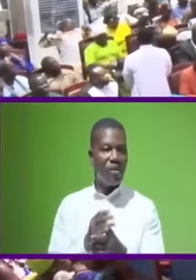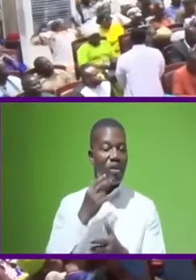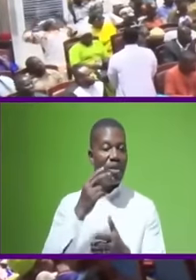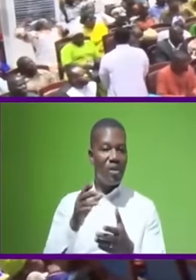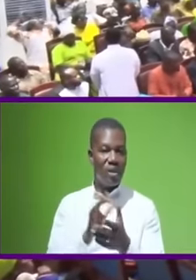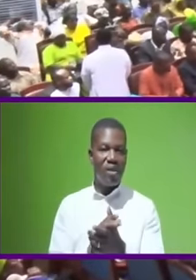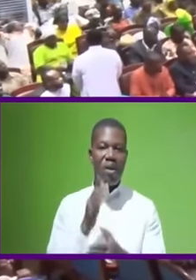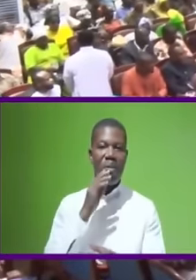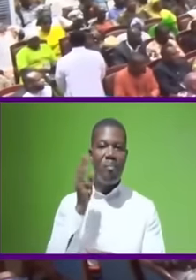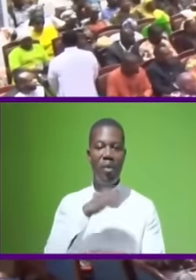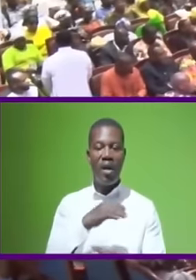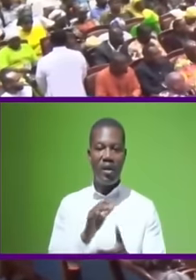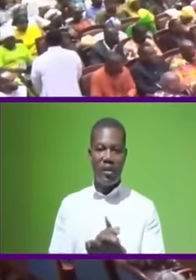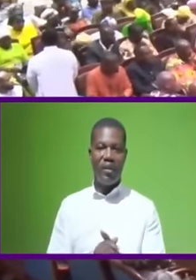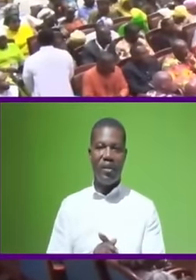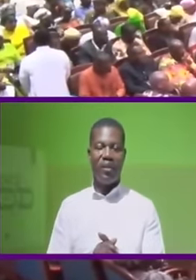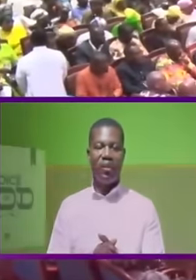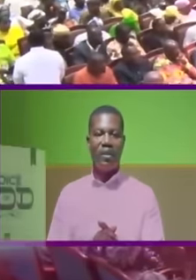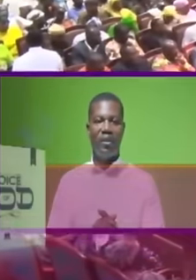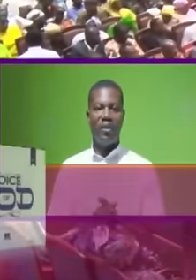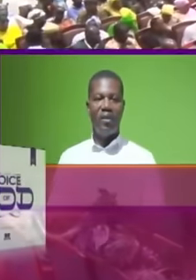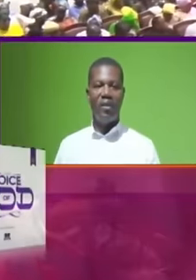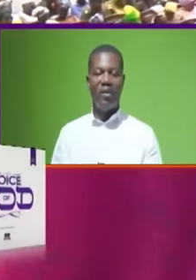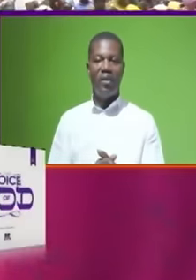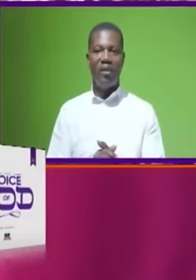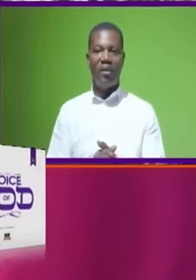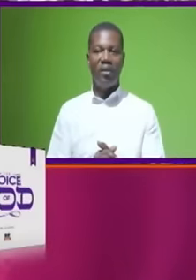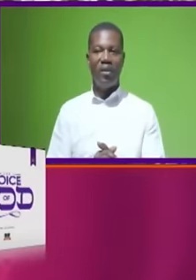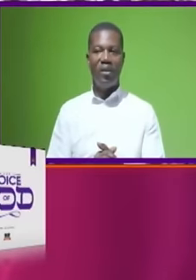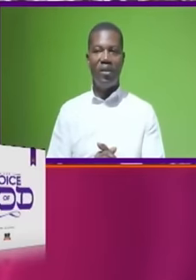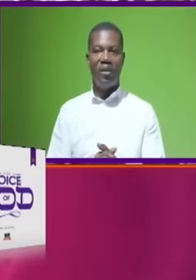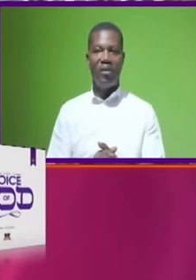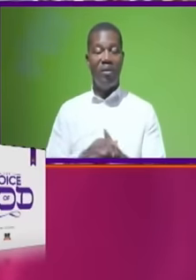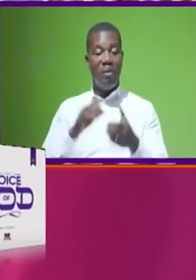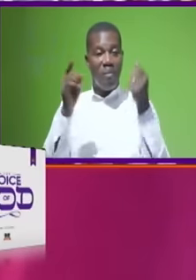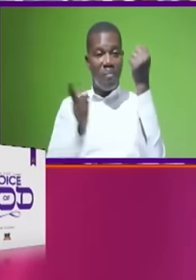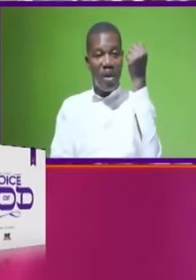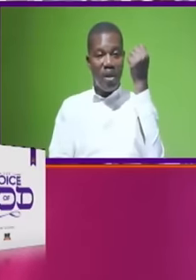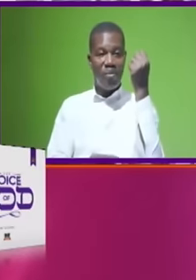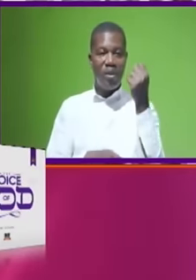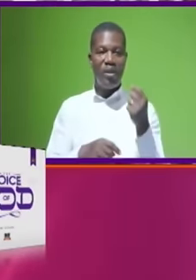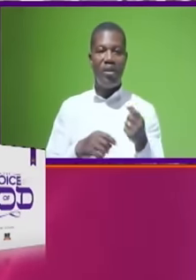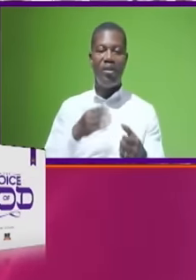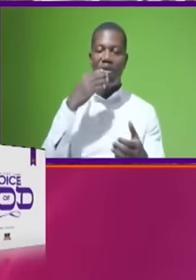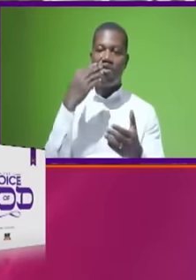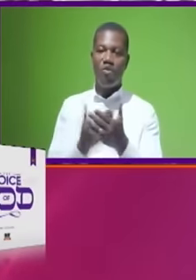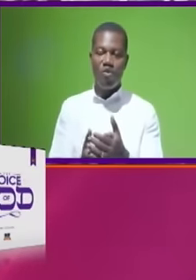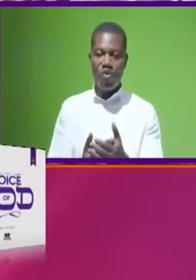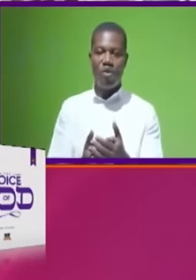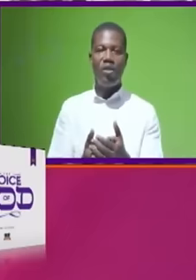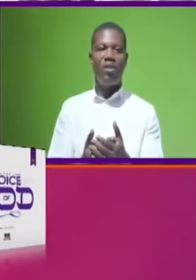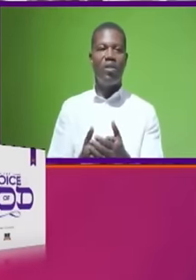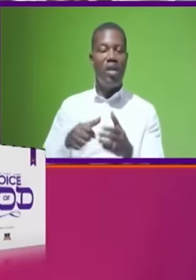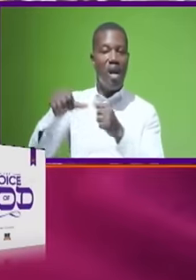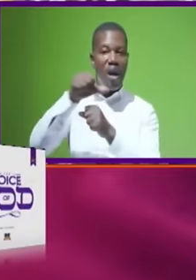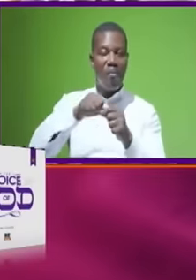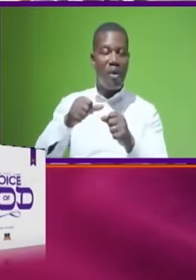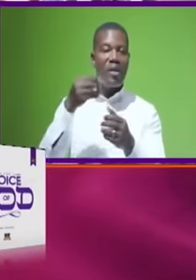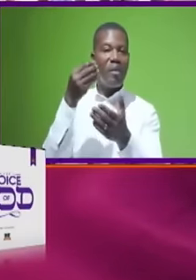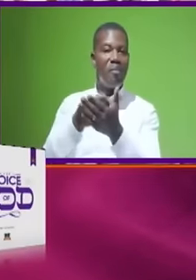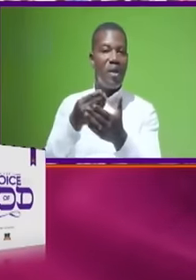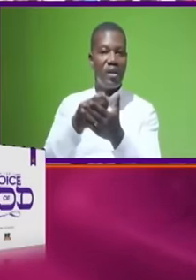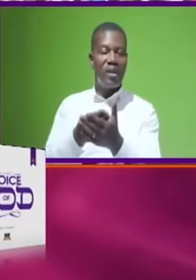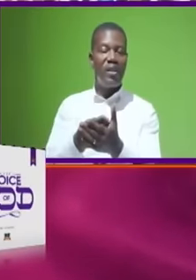so bunny, and the sunshine so papa, and what says the canoe. Let us dive deeper and then find